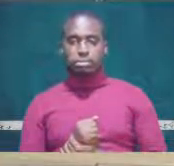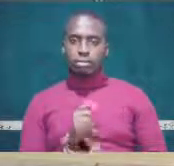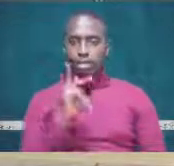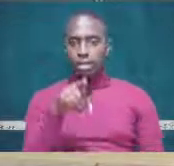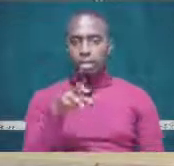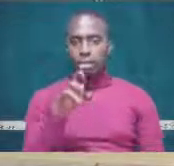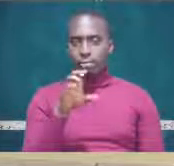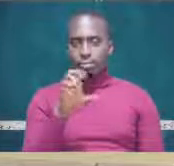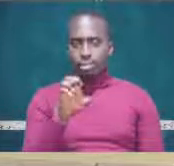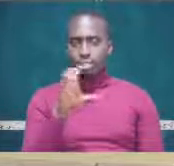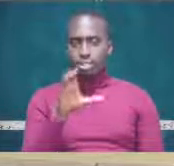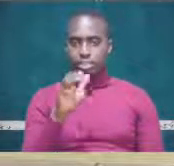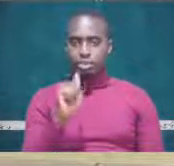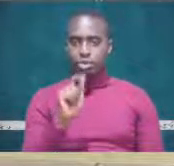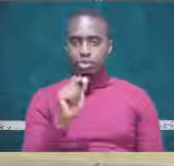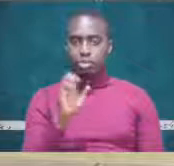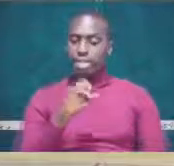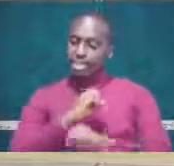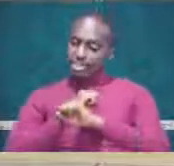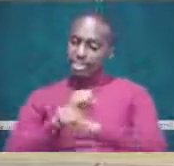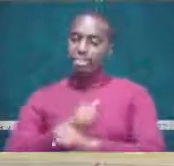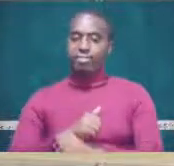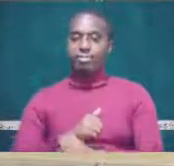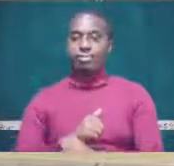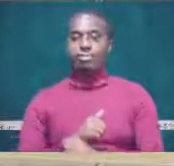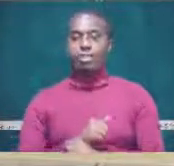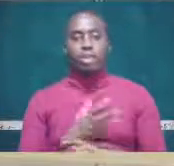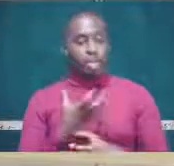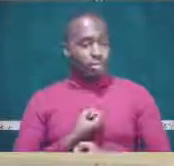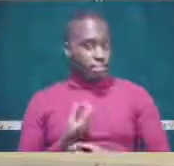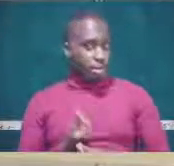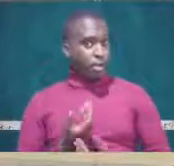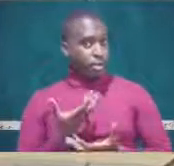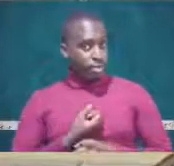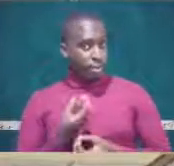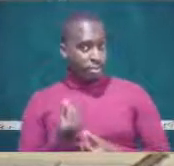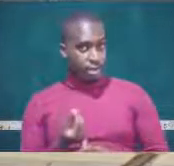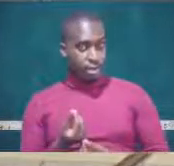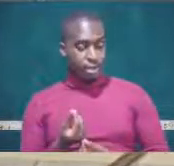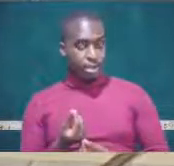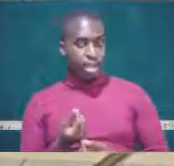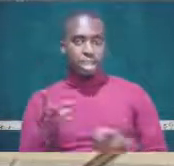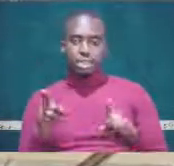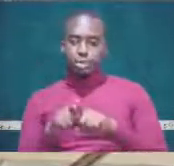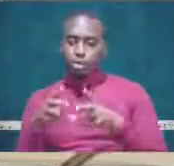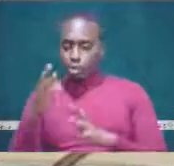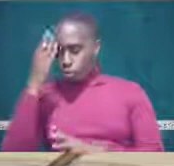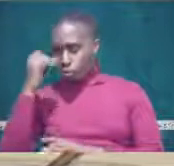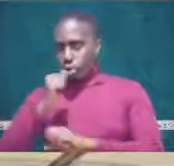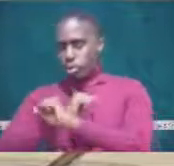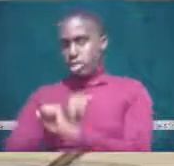precautionary motive. It is a safeguard. You have money, you're keeping money as a